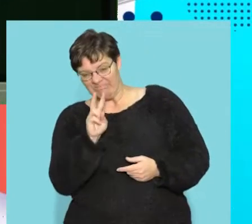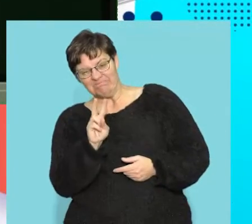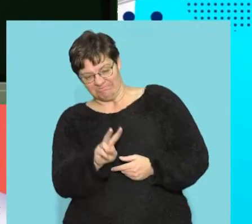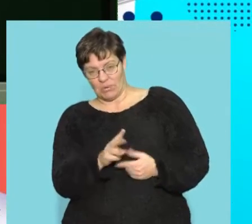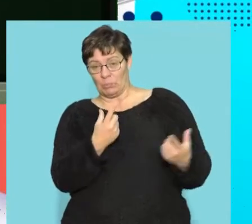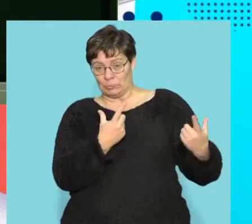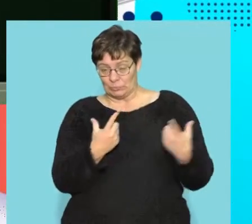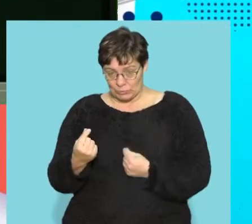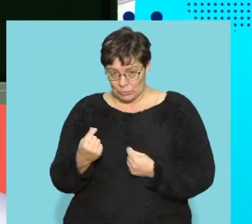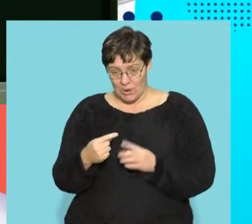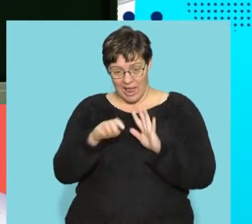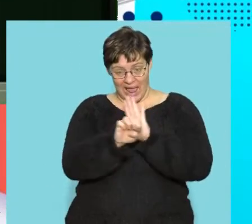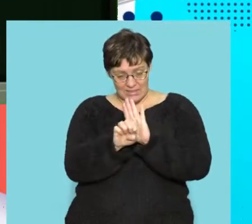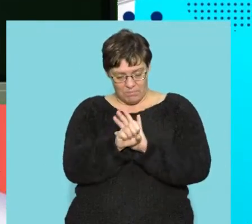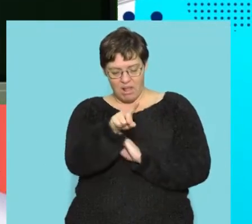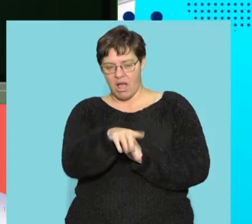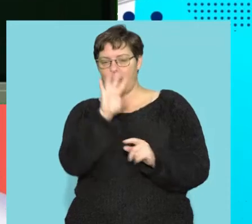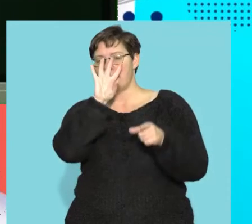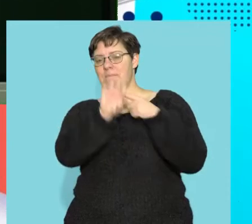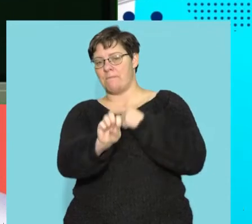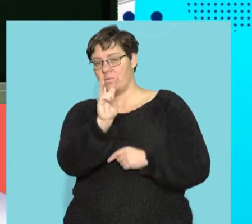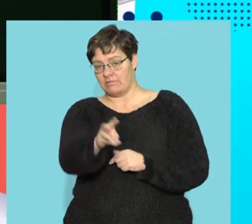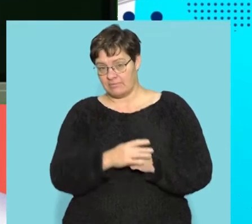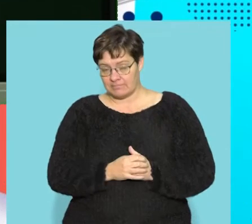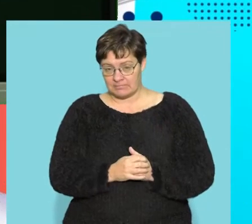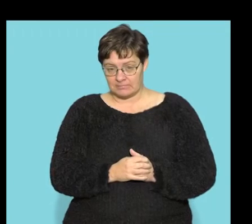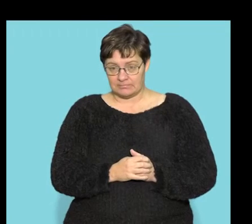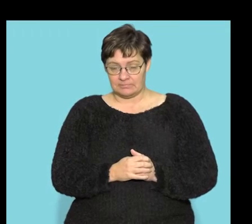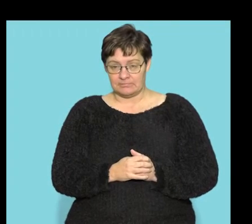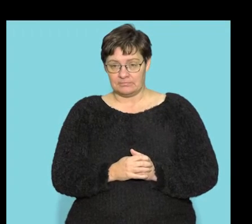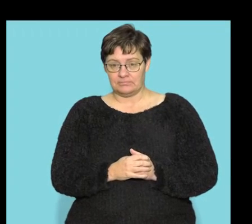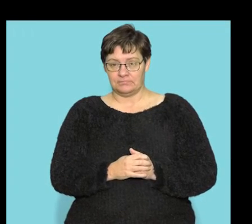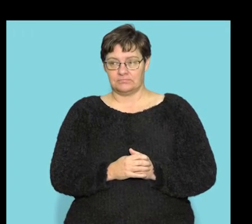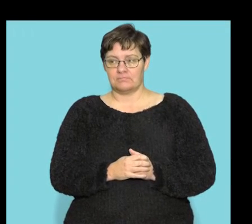we actually do a few examples based on variances.